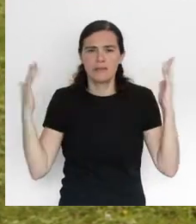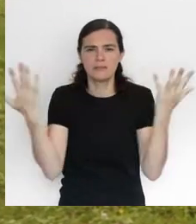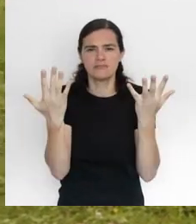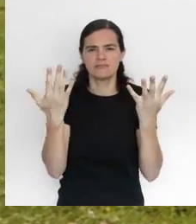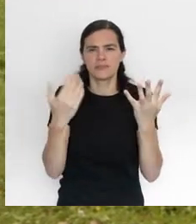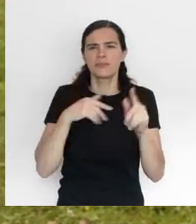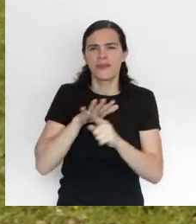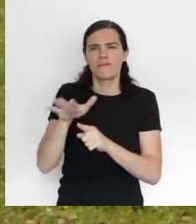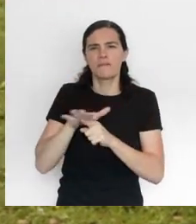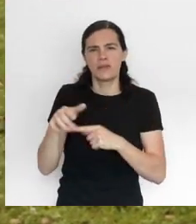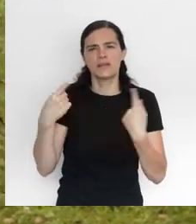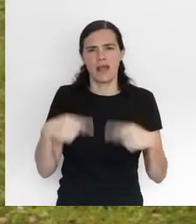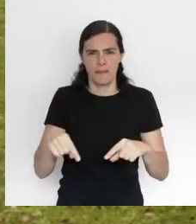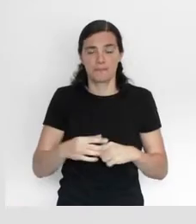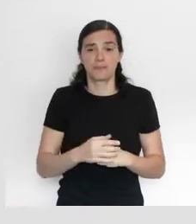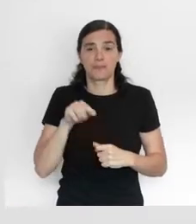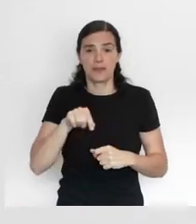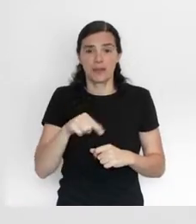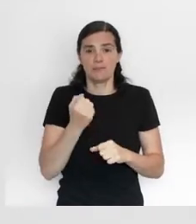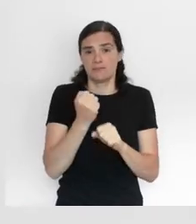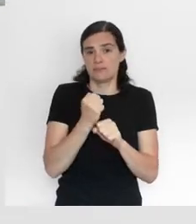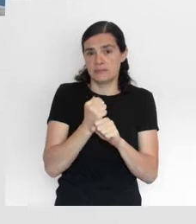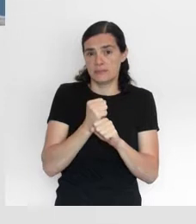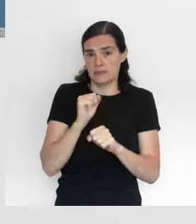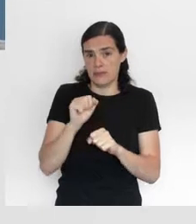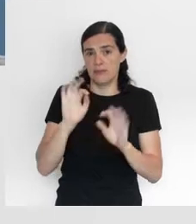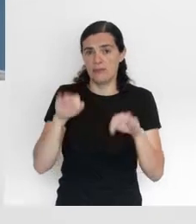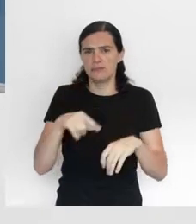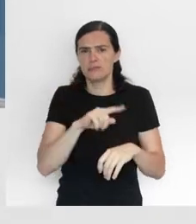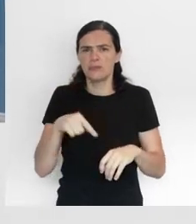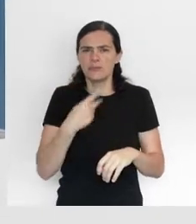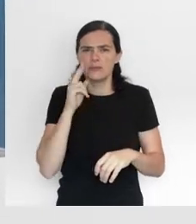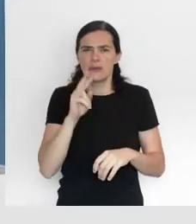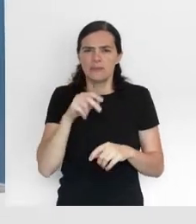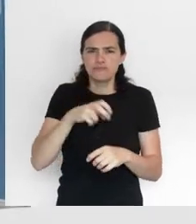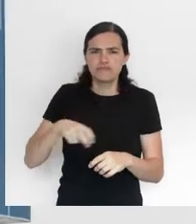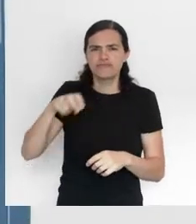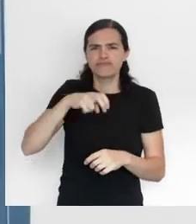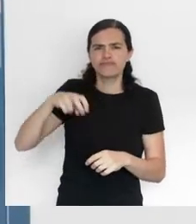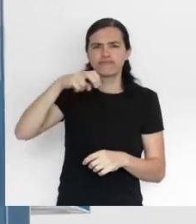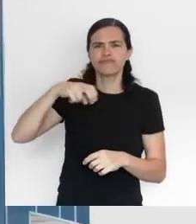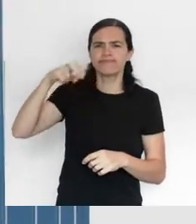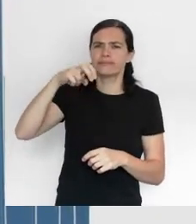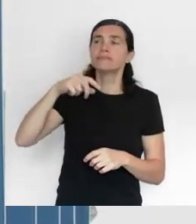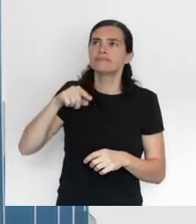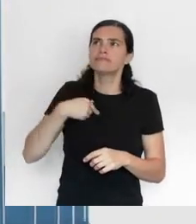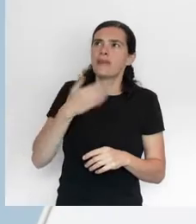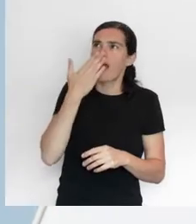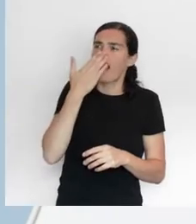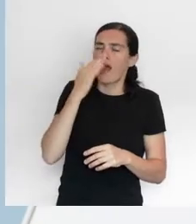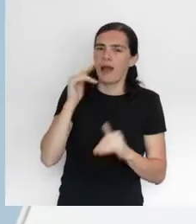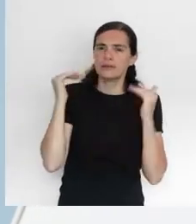narrative, to nature is affected. Here, towards the end of the exhibition, well, we loop the loop. And maybe